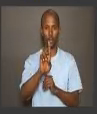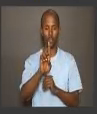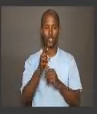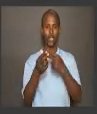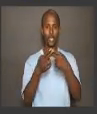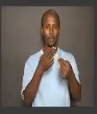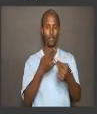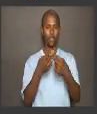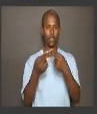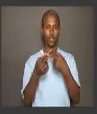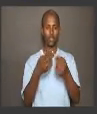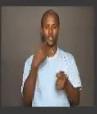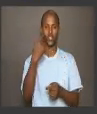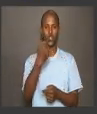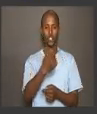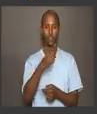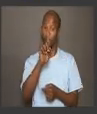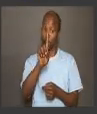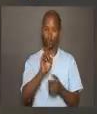times G1.